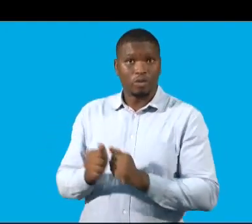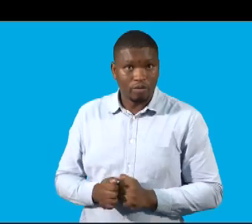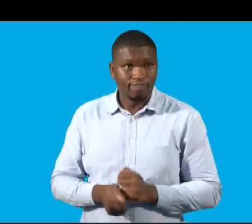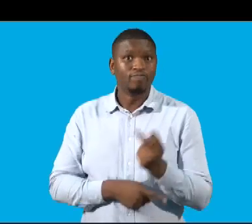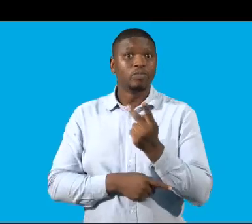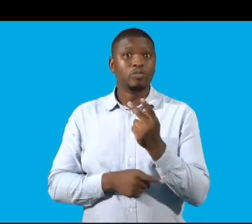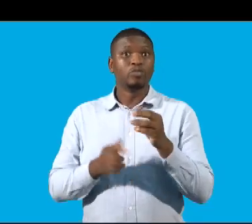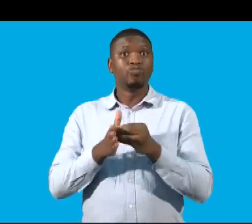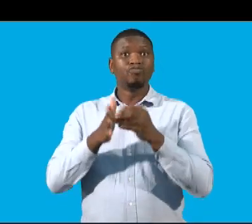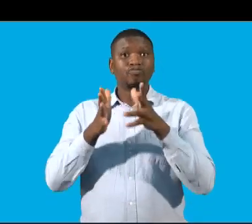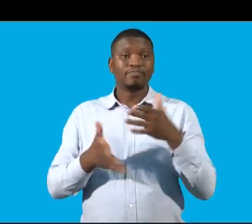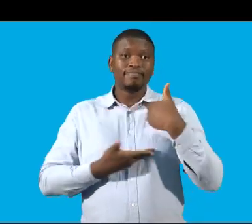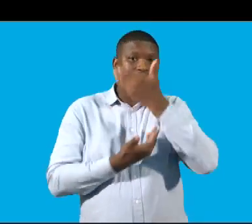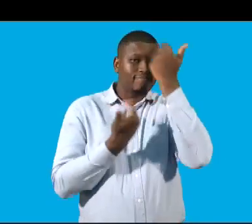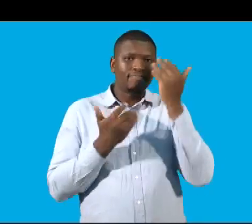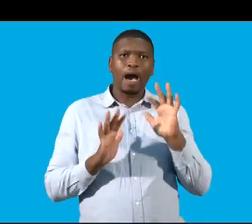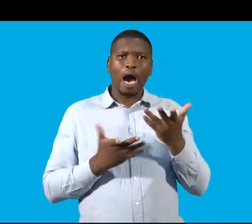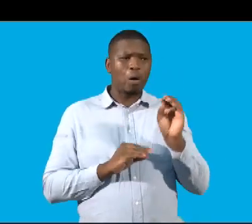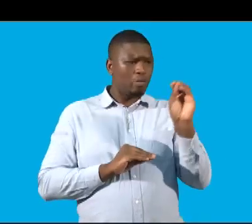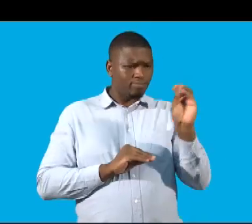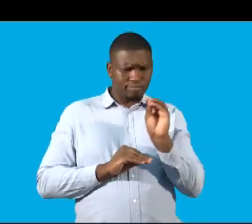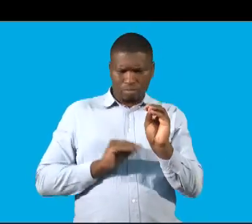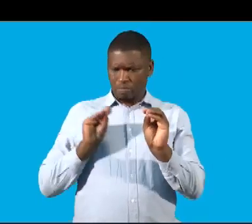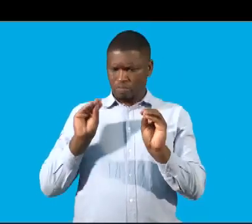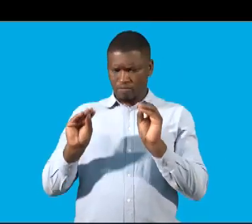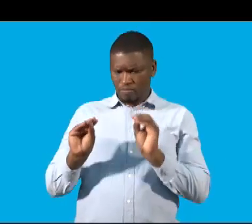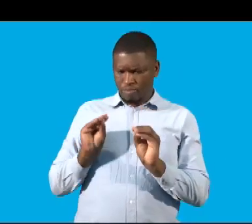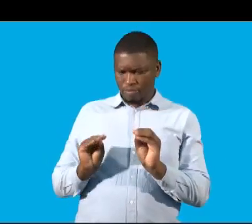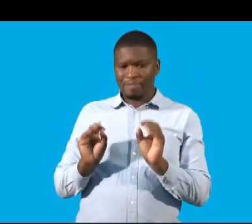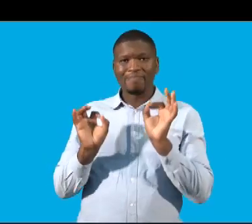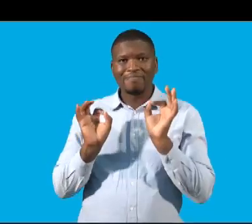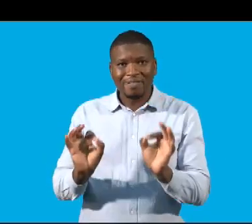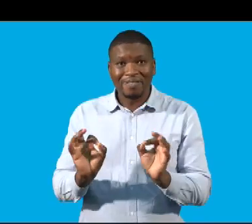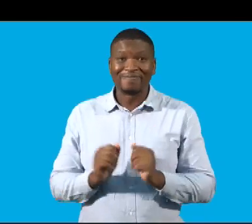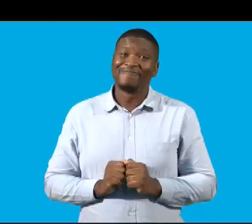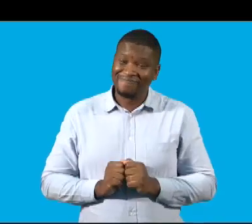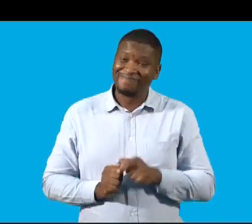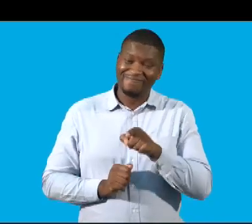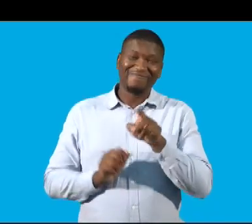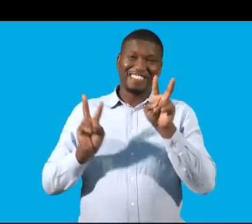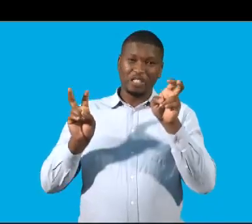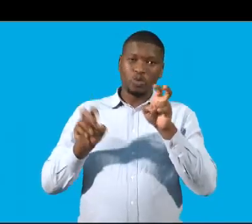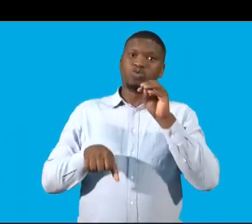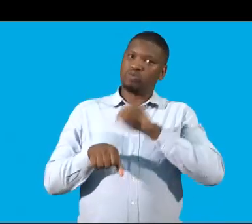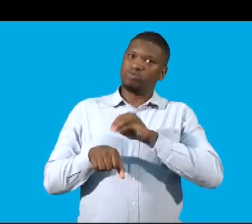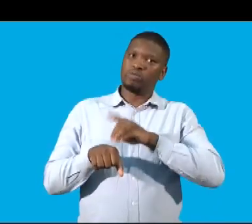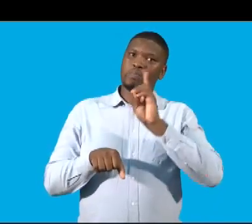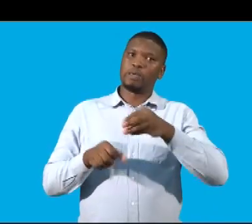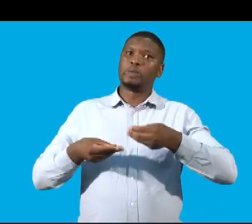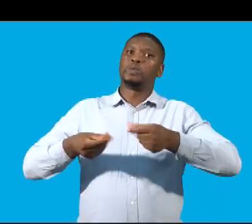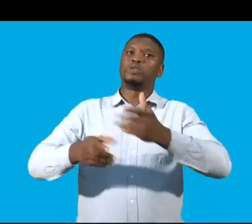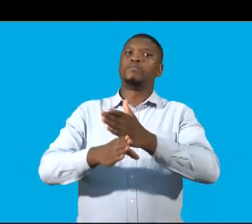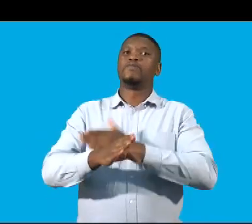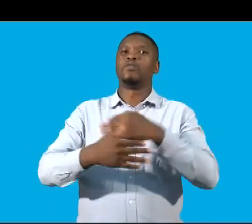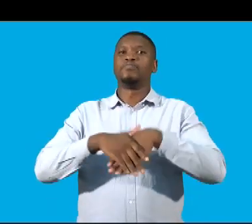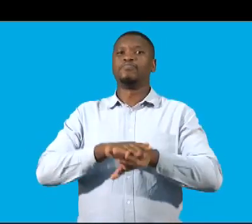learners do not know how to substitute correctly. So that is an issue that needs to be fixed before we can go into